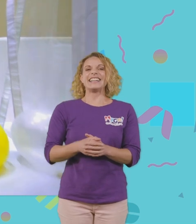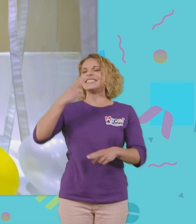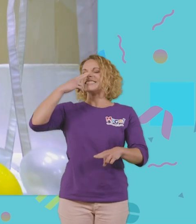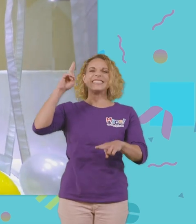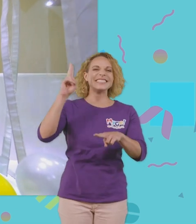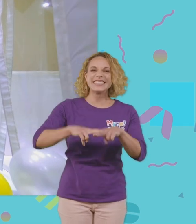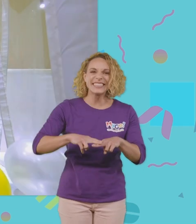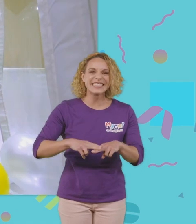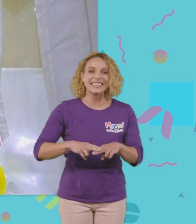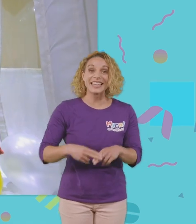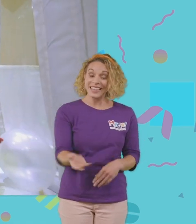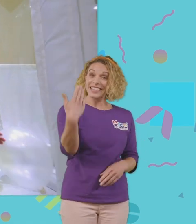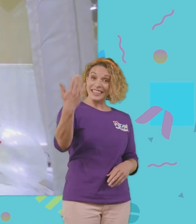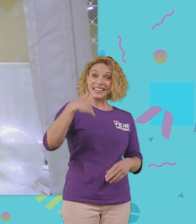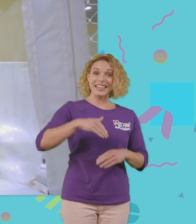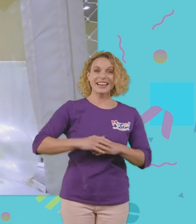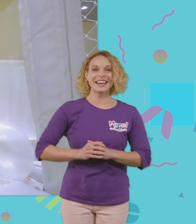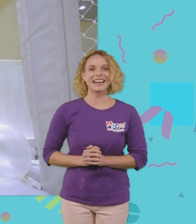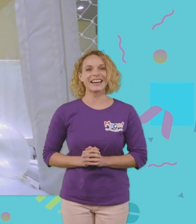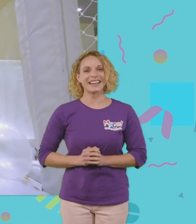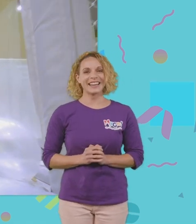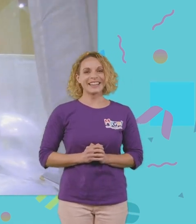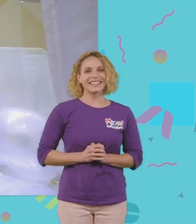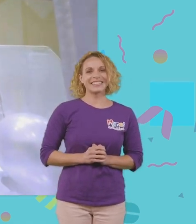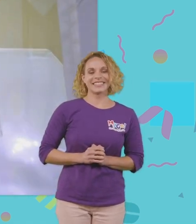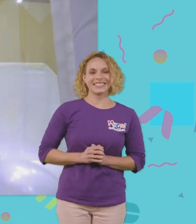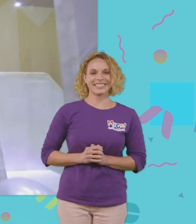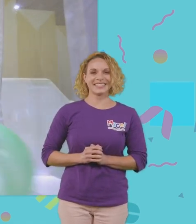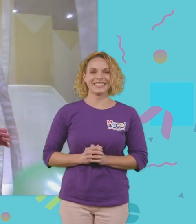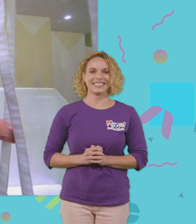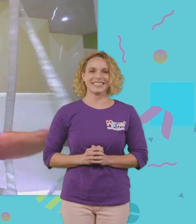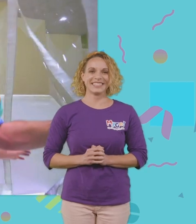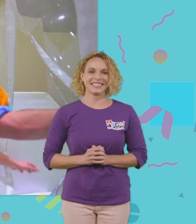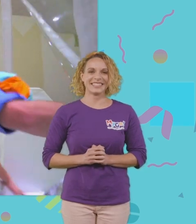Oh, yeah! That was fun! Yeah. Come on!